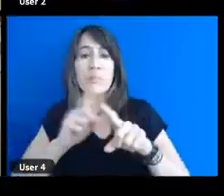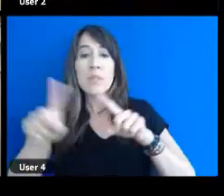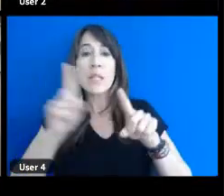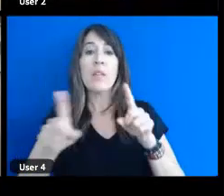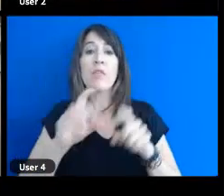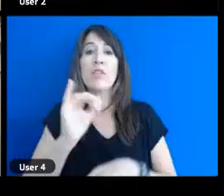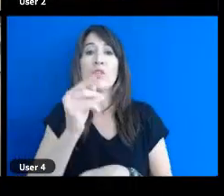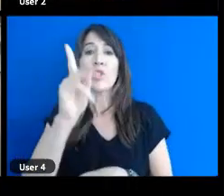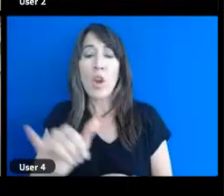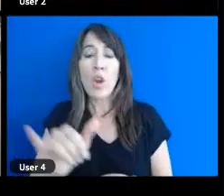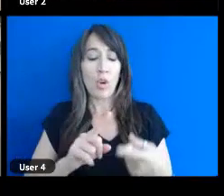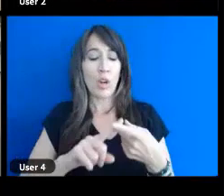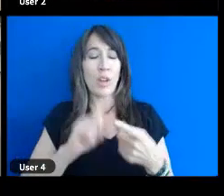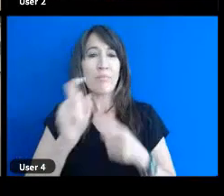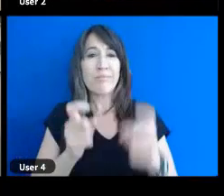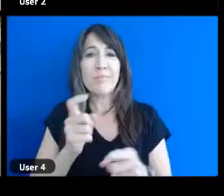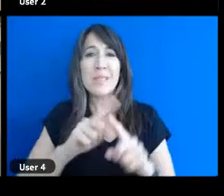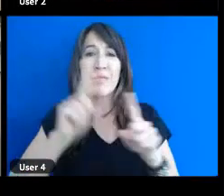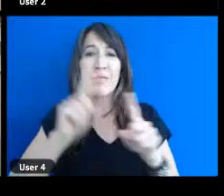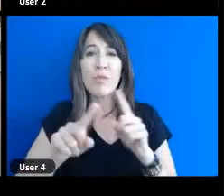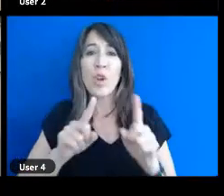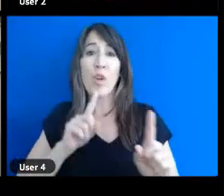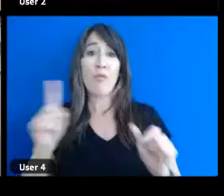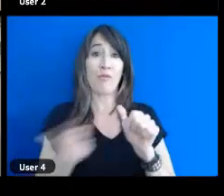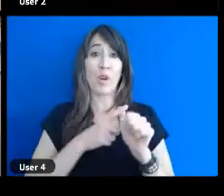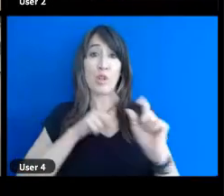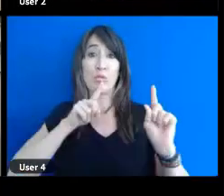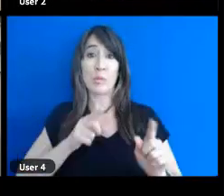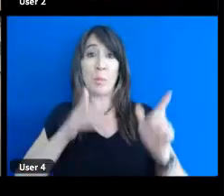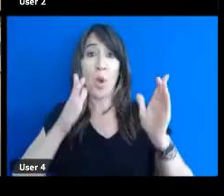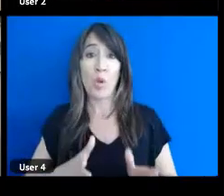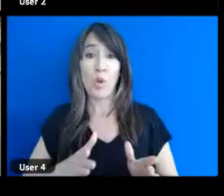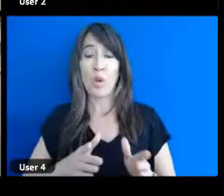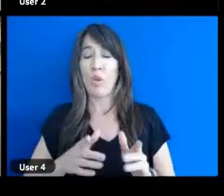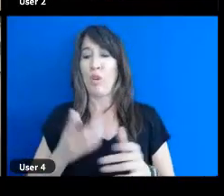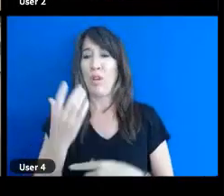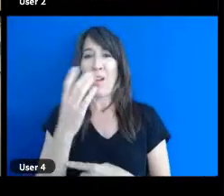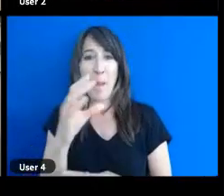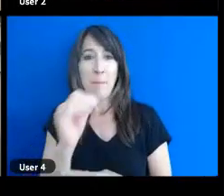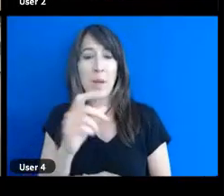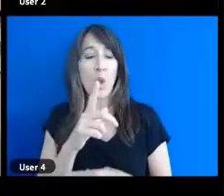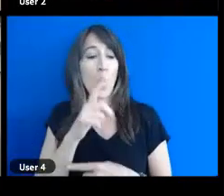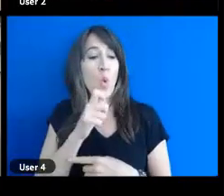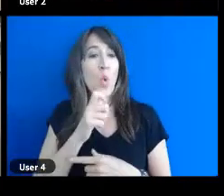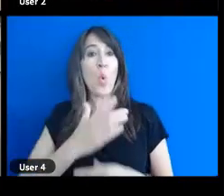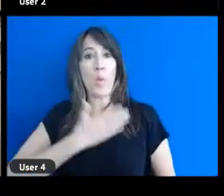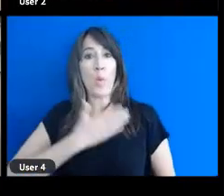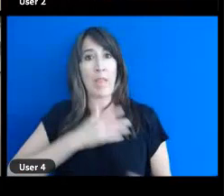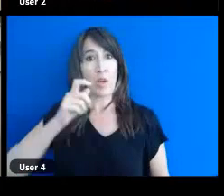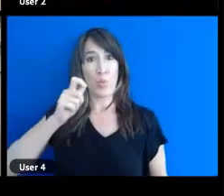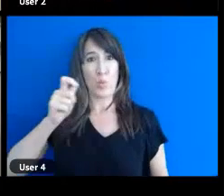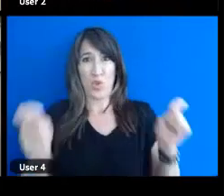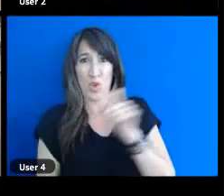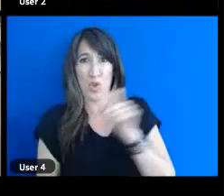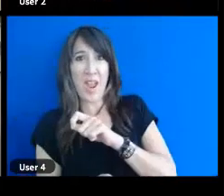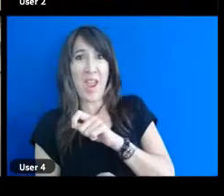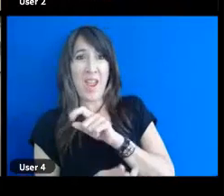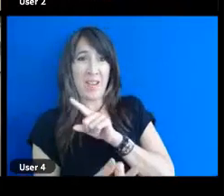to different charities, first responders, who were pivoting in terms of the products that